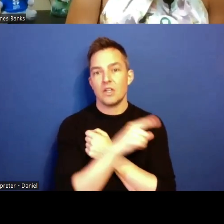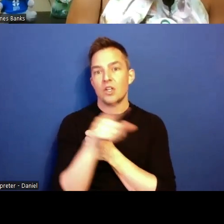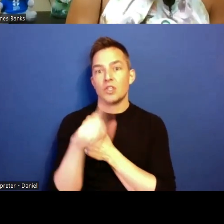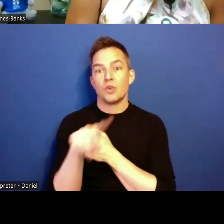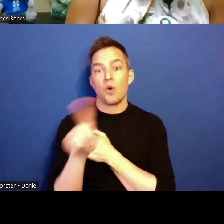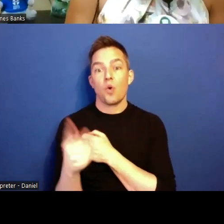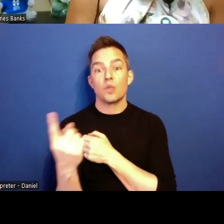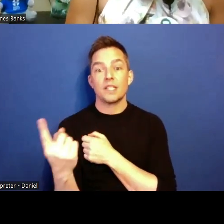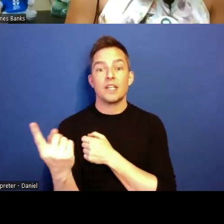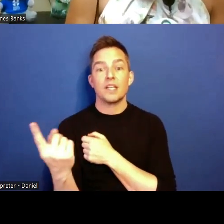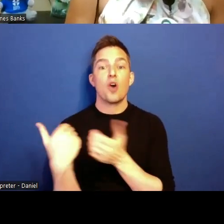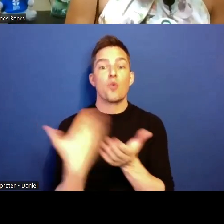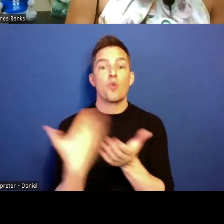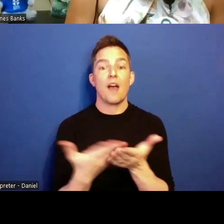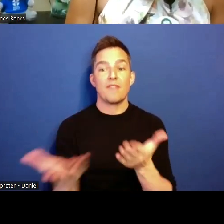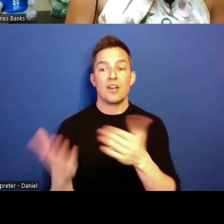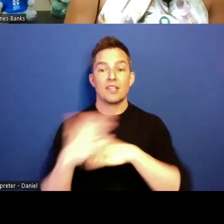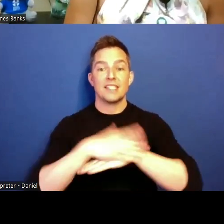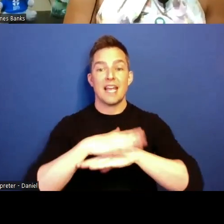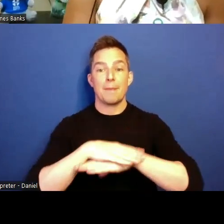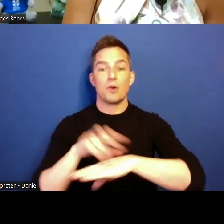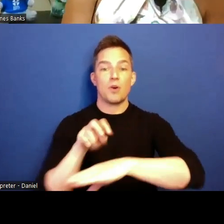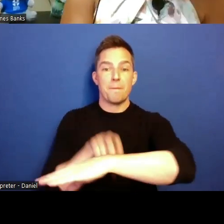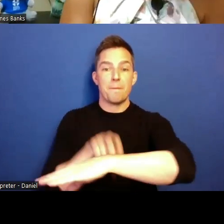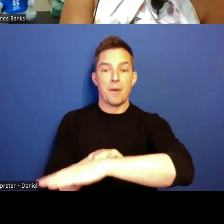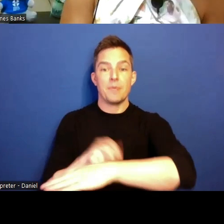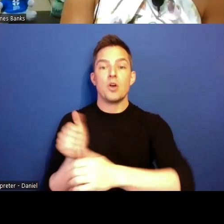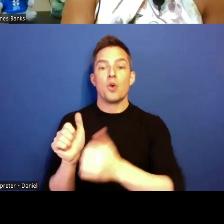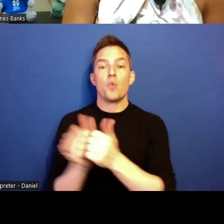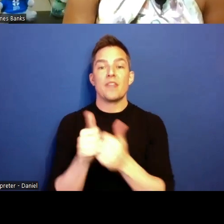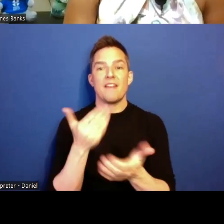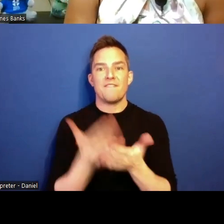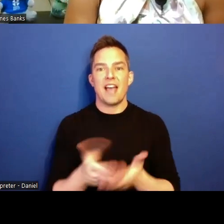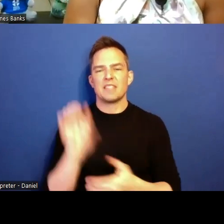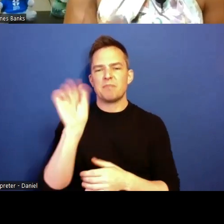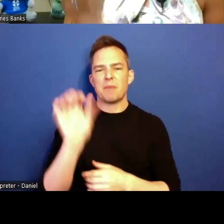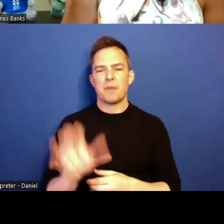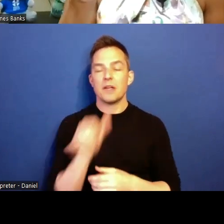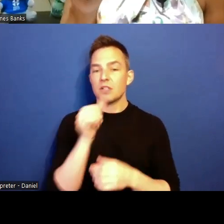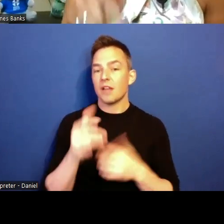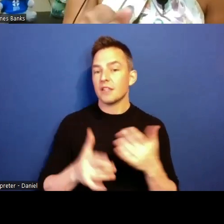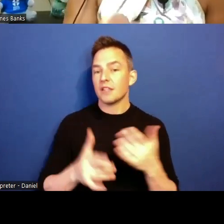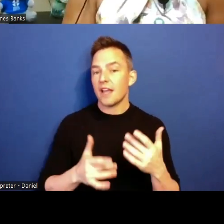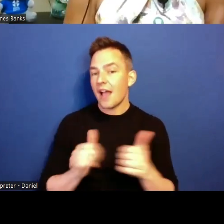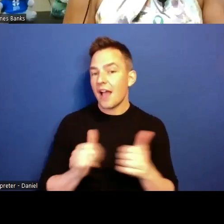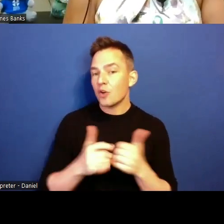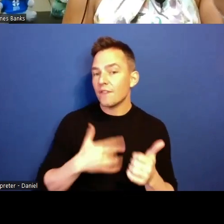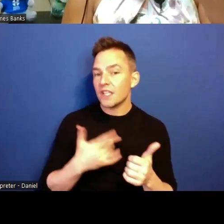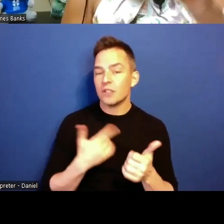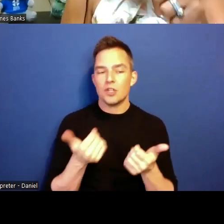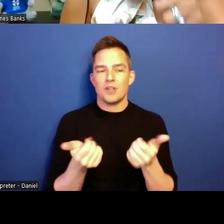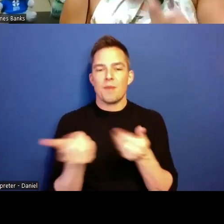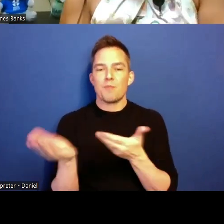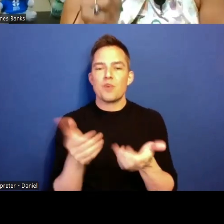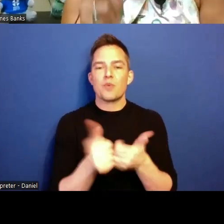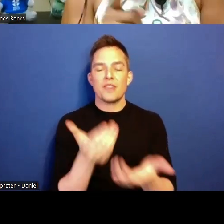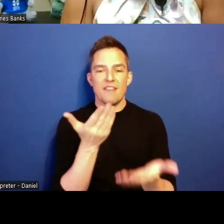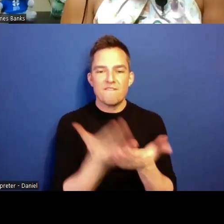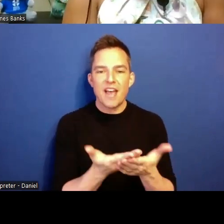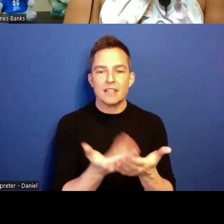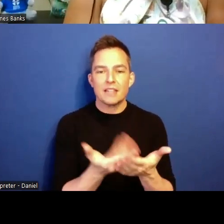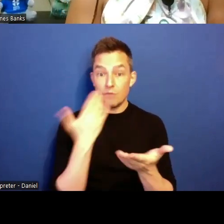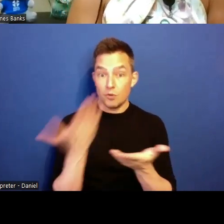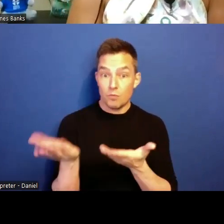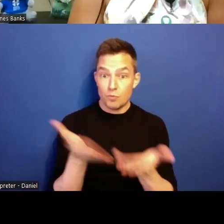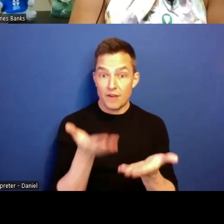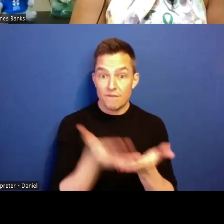to the table with the facts, not how you feel, not the emotion, with the facts. Because when you have facts, you're going to